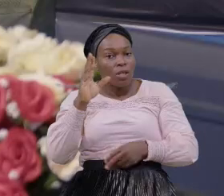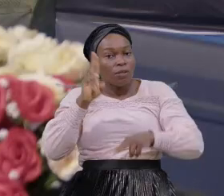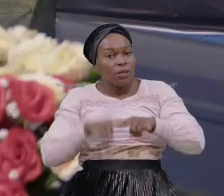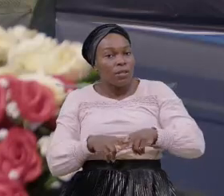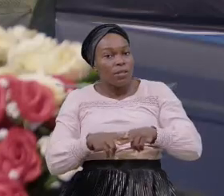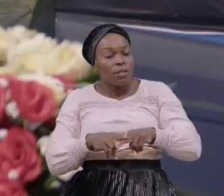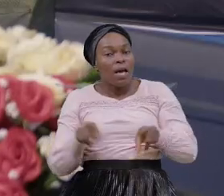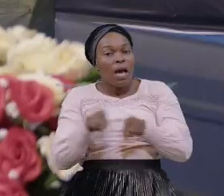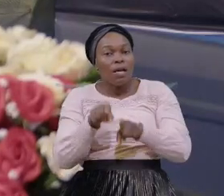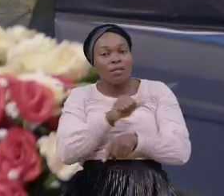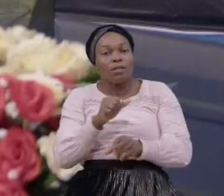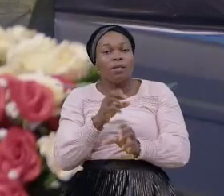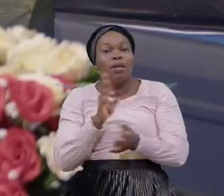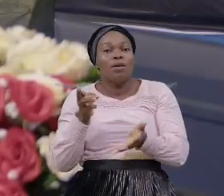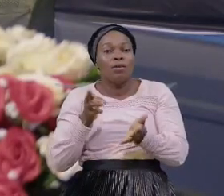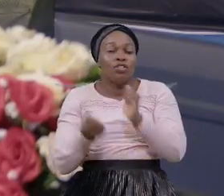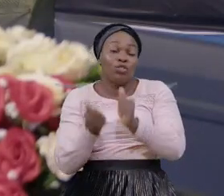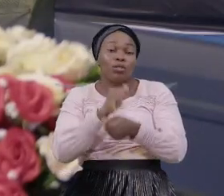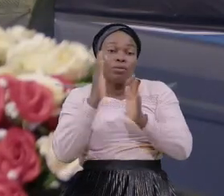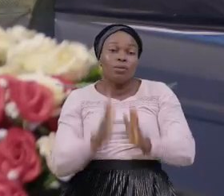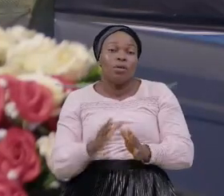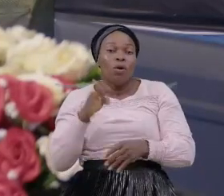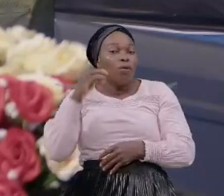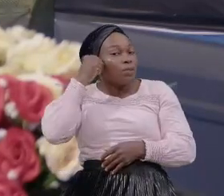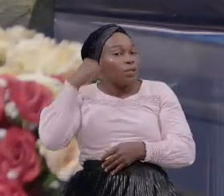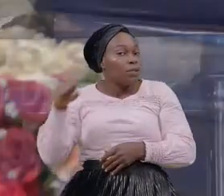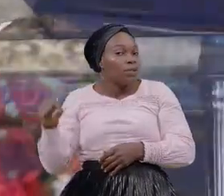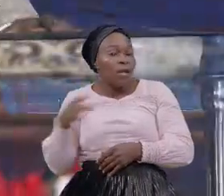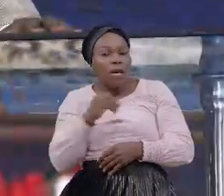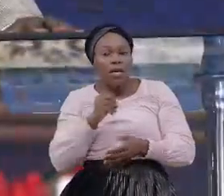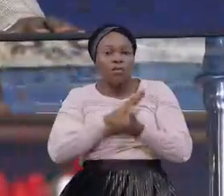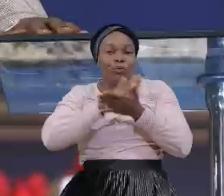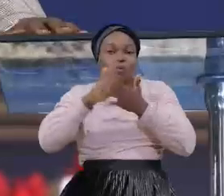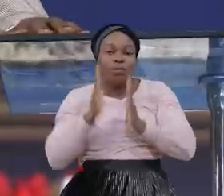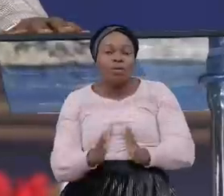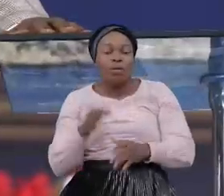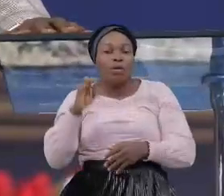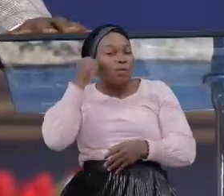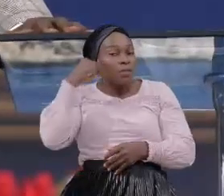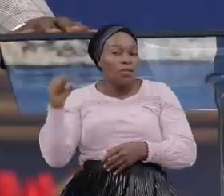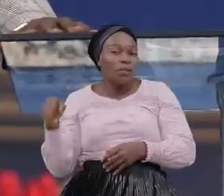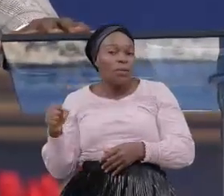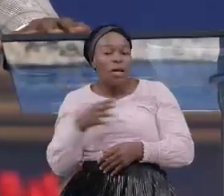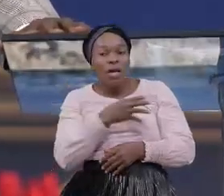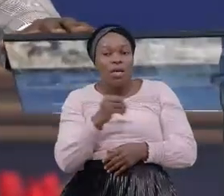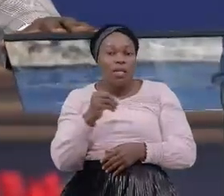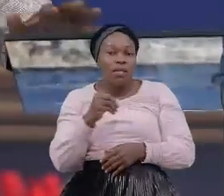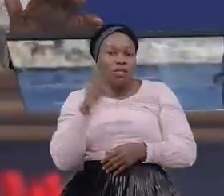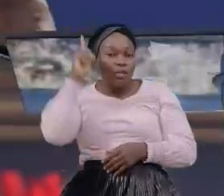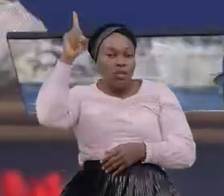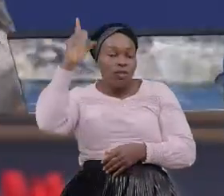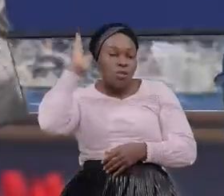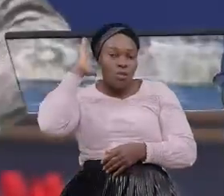refiner of silver and a purifier of silver. He shall